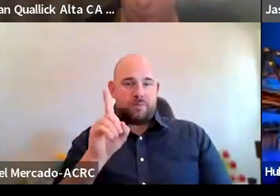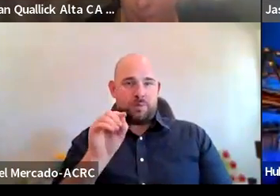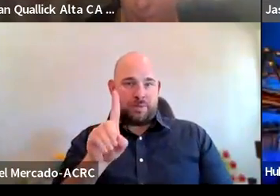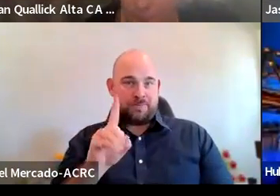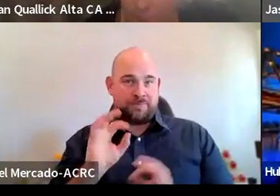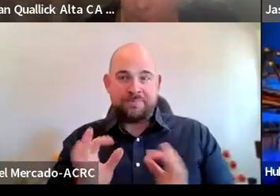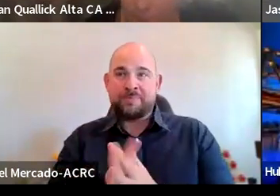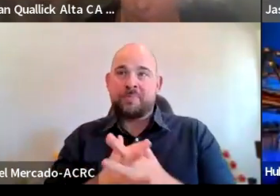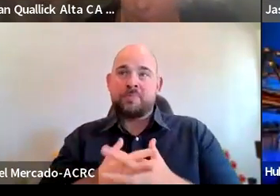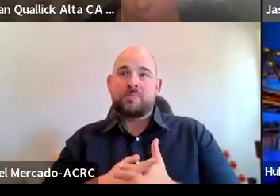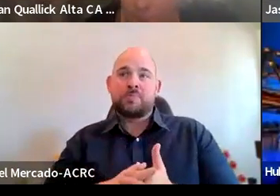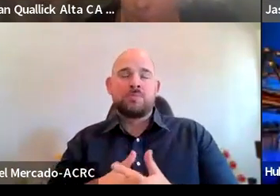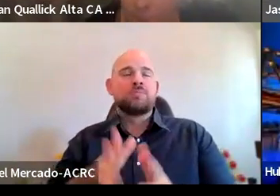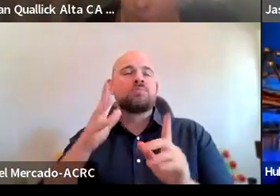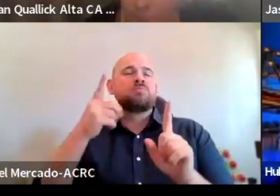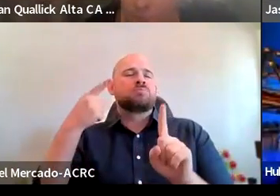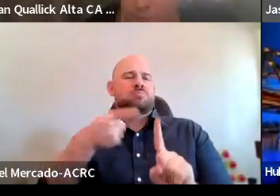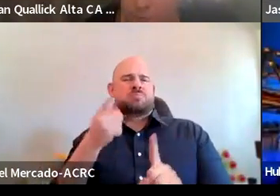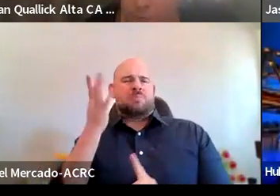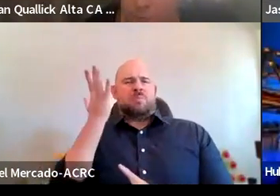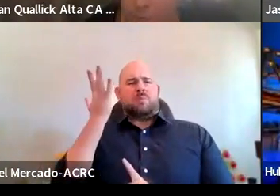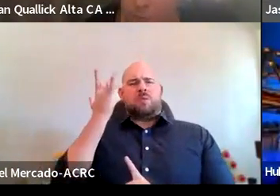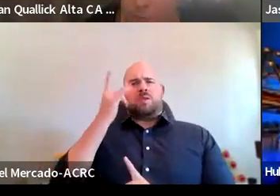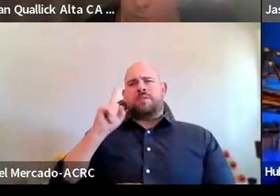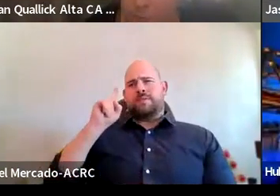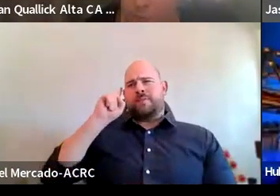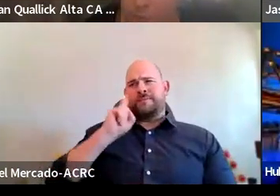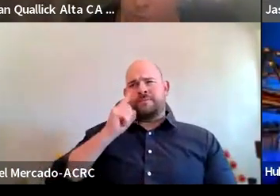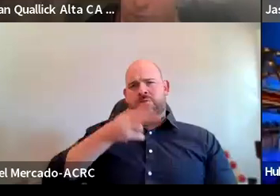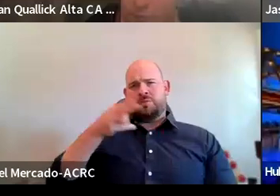So now we're going to be moving into Deaf Culture 101.